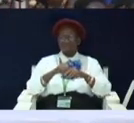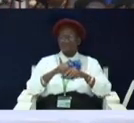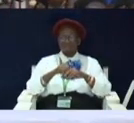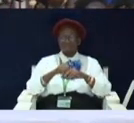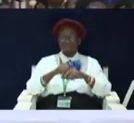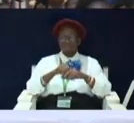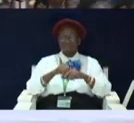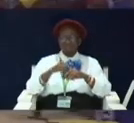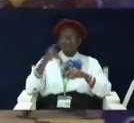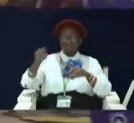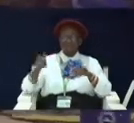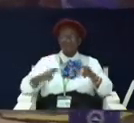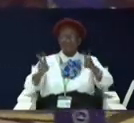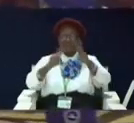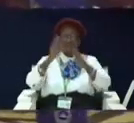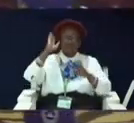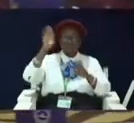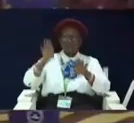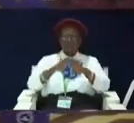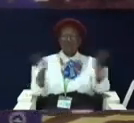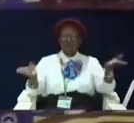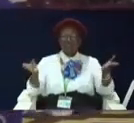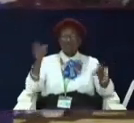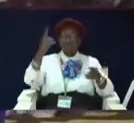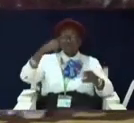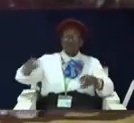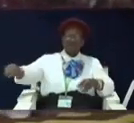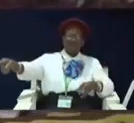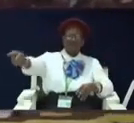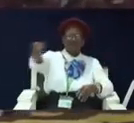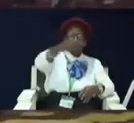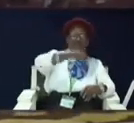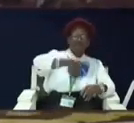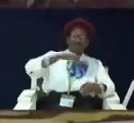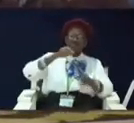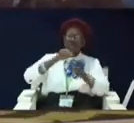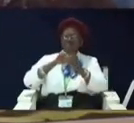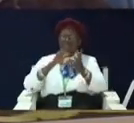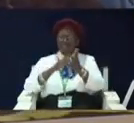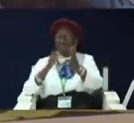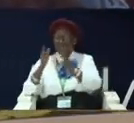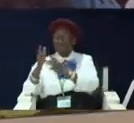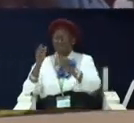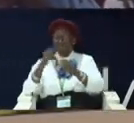the way will open for you. Amen.